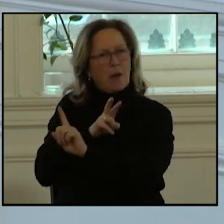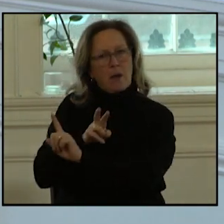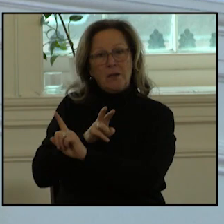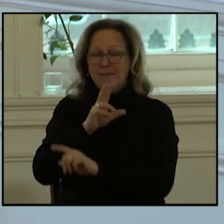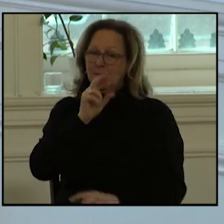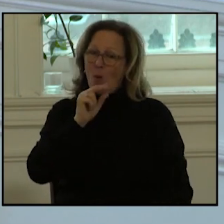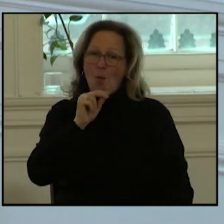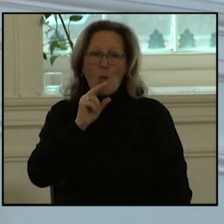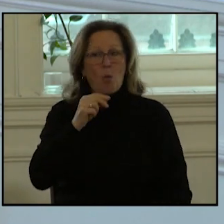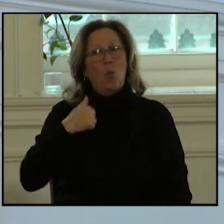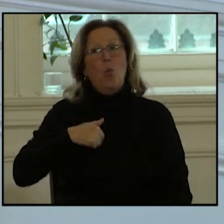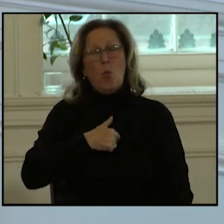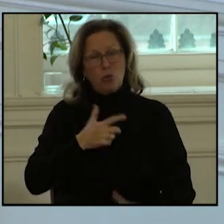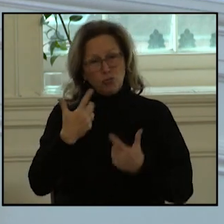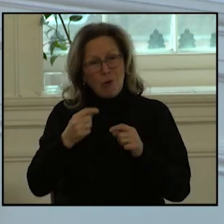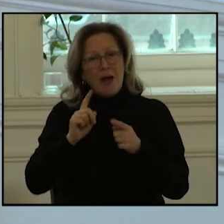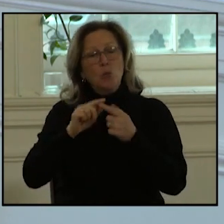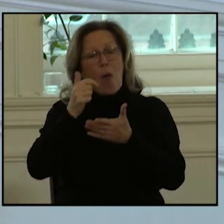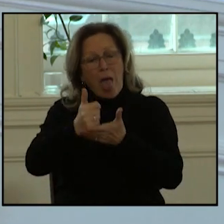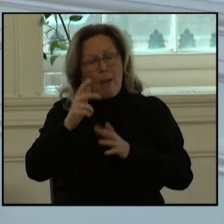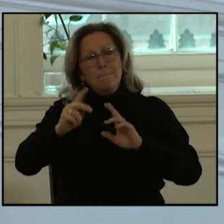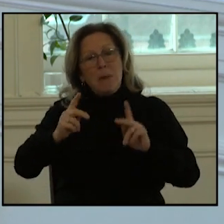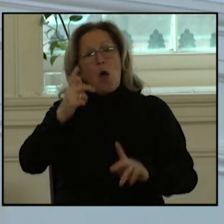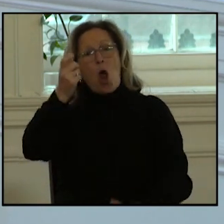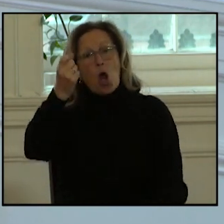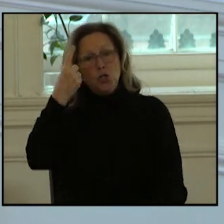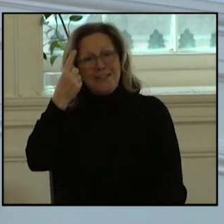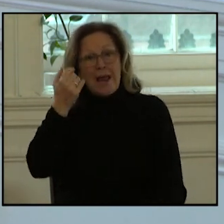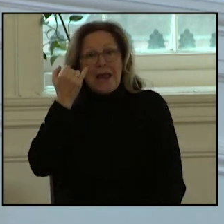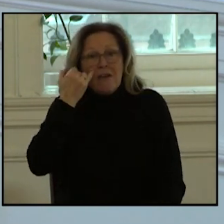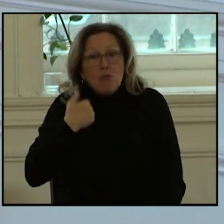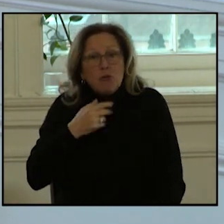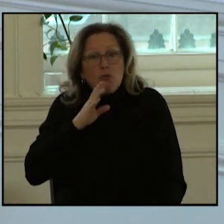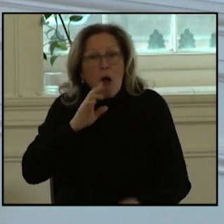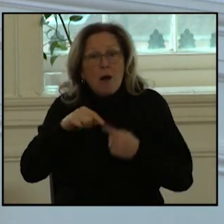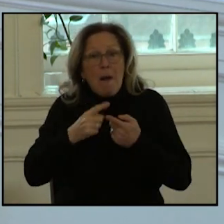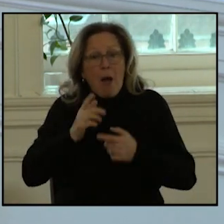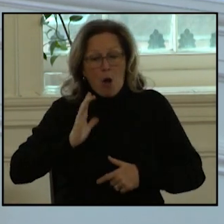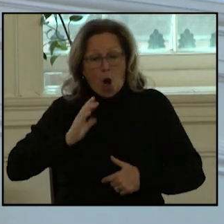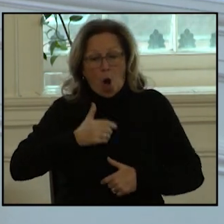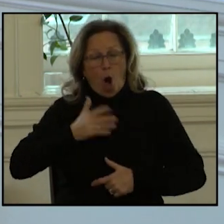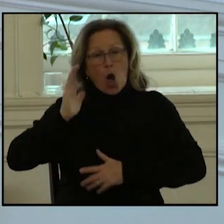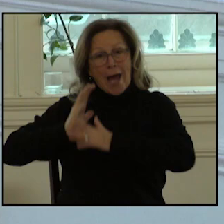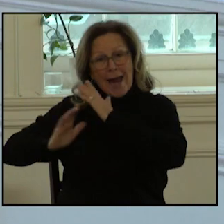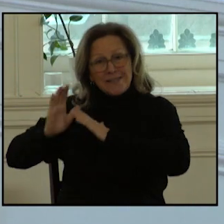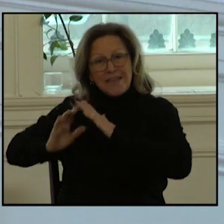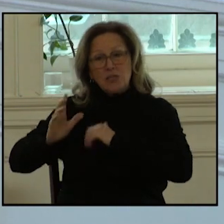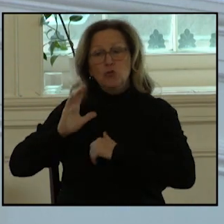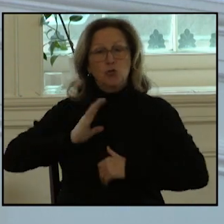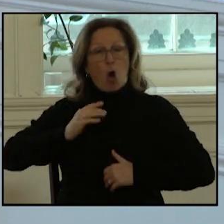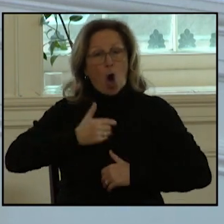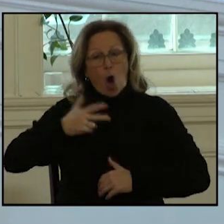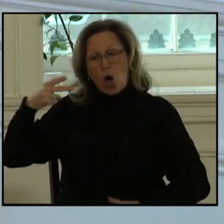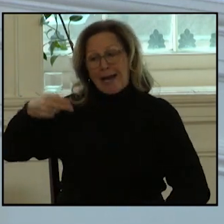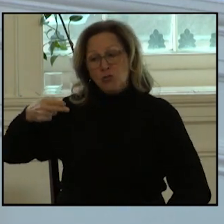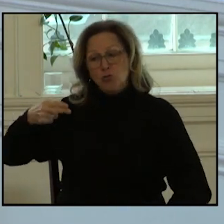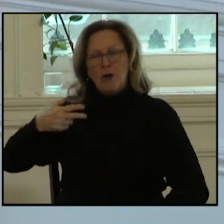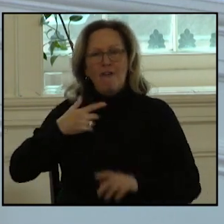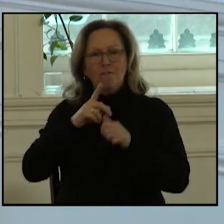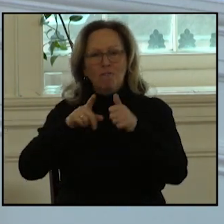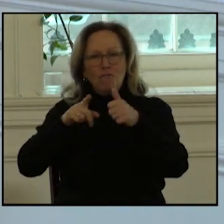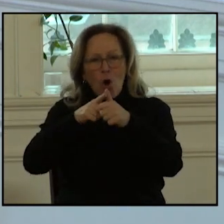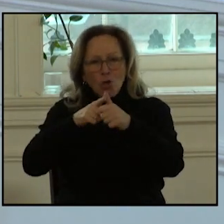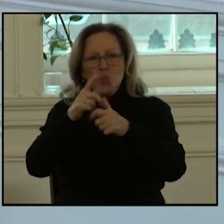trying to help people to understand that when we're talking about our ancestors and when we're talking about our history, first we understand that